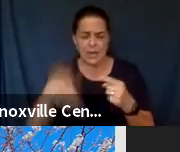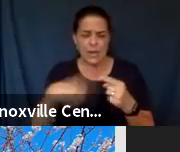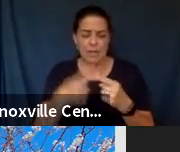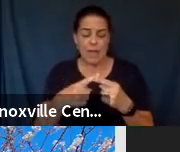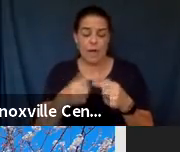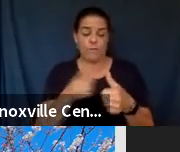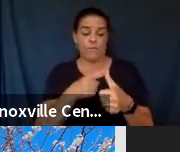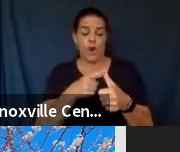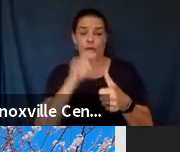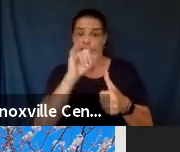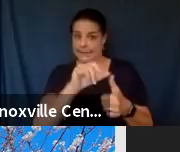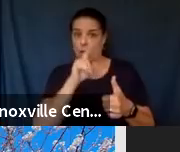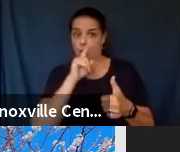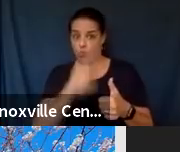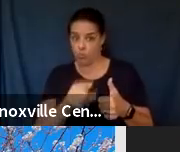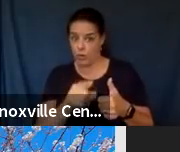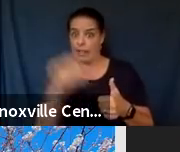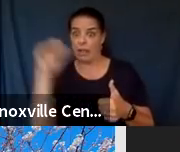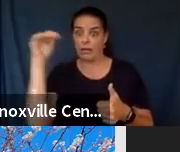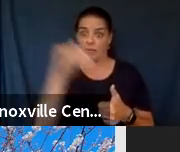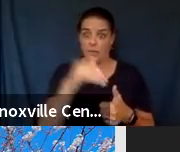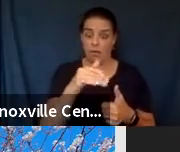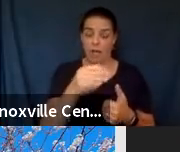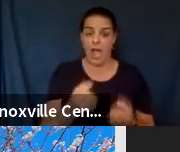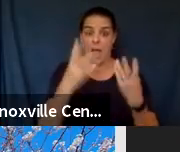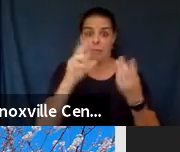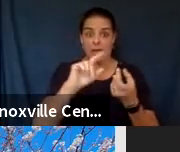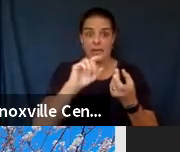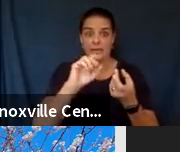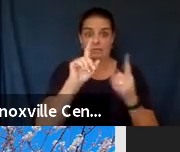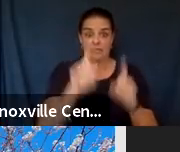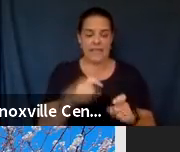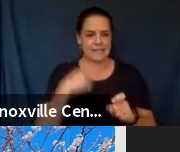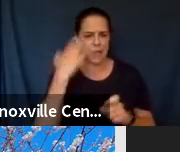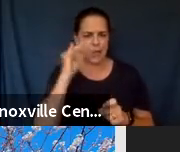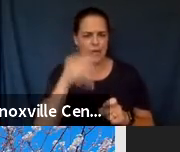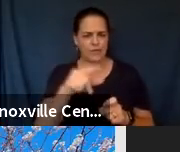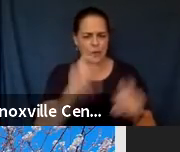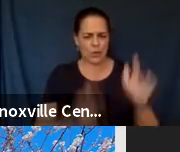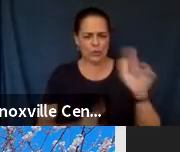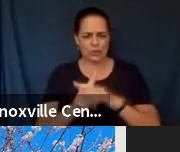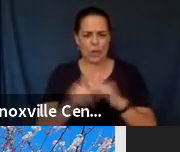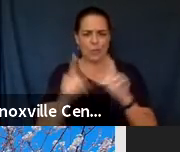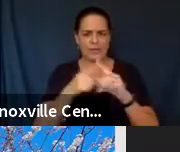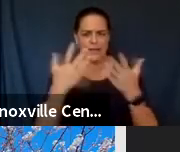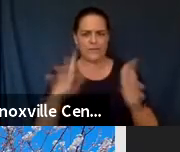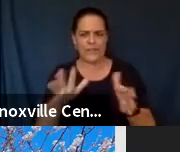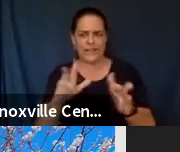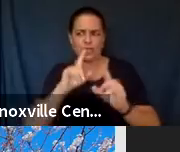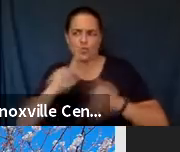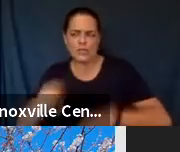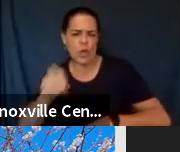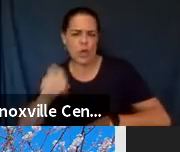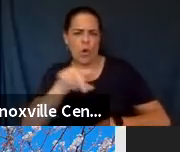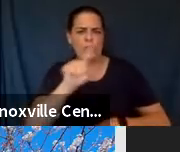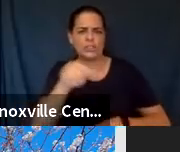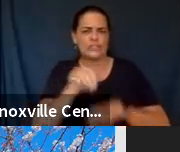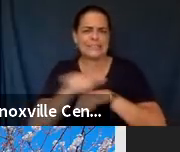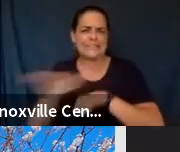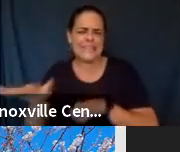one, is that really a decline in volume of tests? I don't know if they don't show up here until they've been resulted, or this is when they've simply been